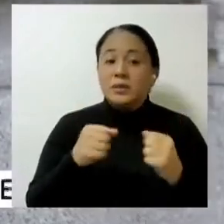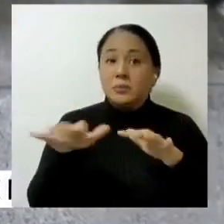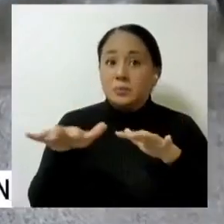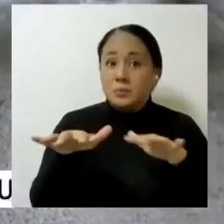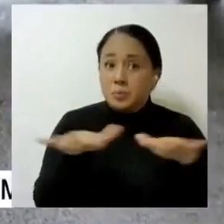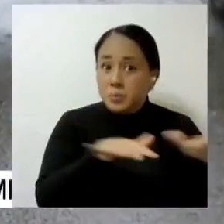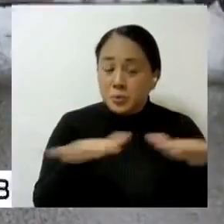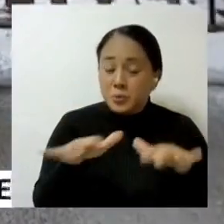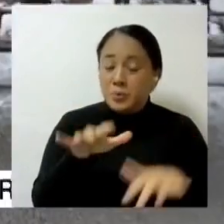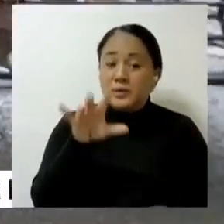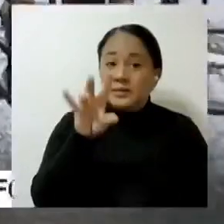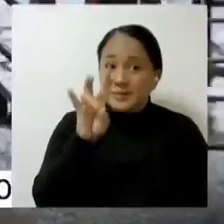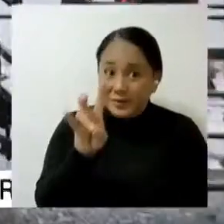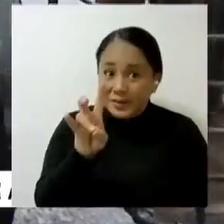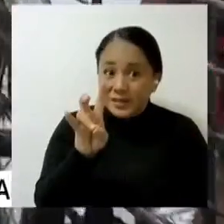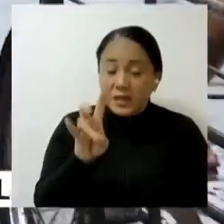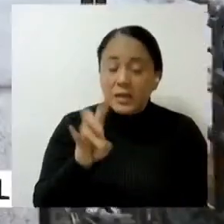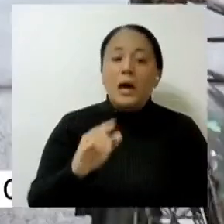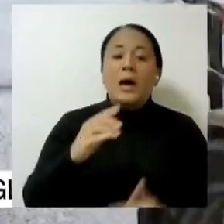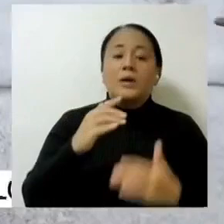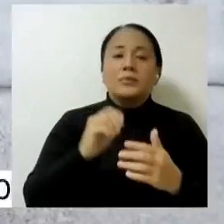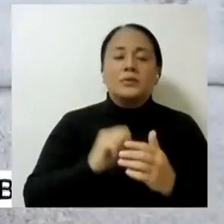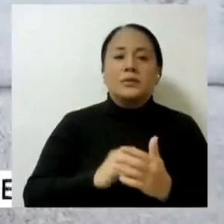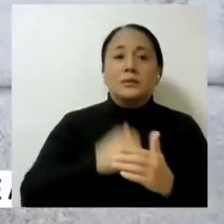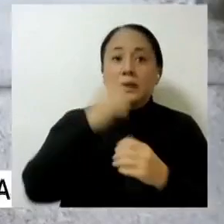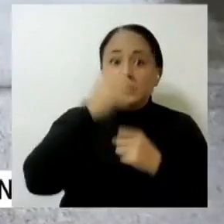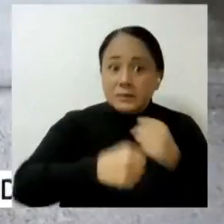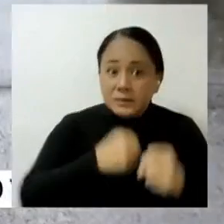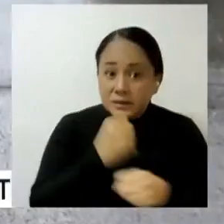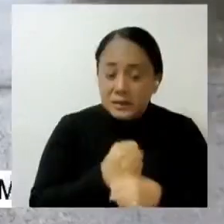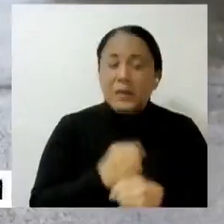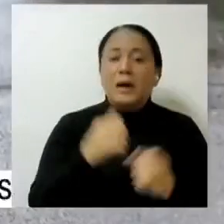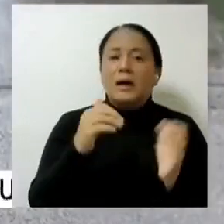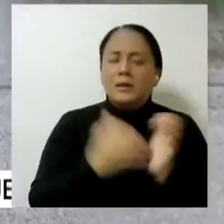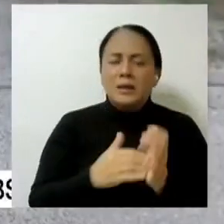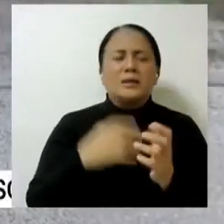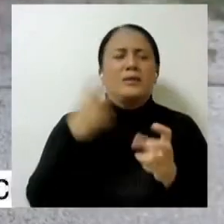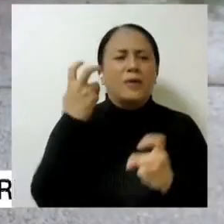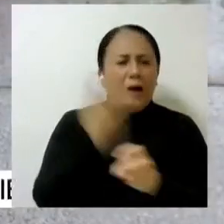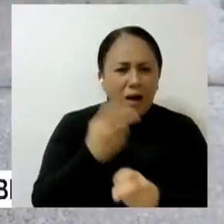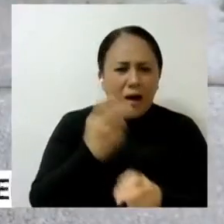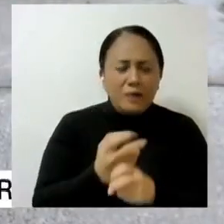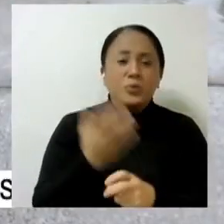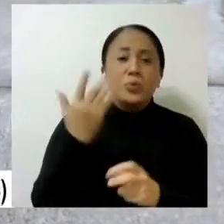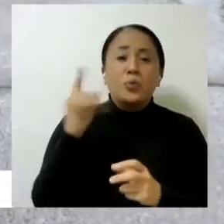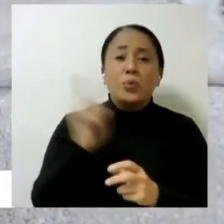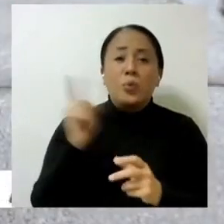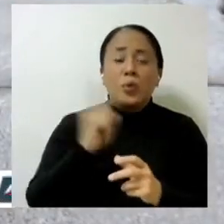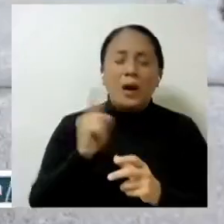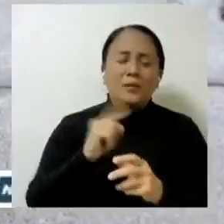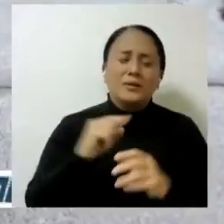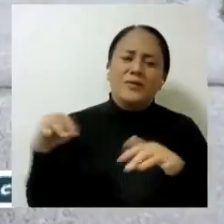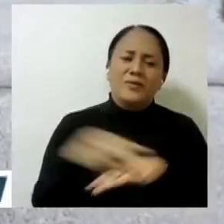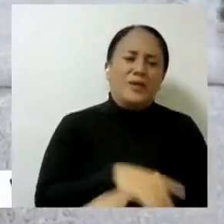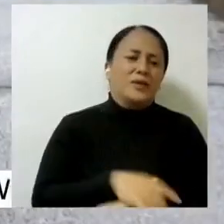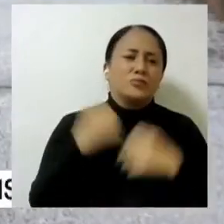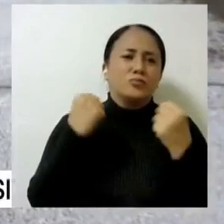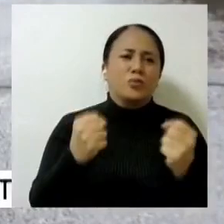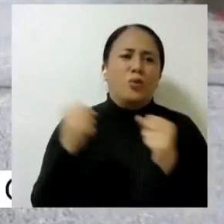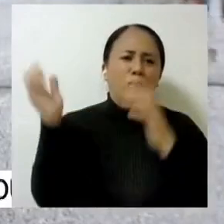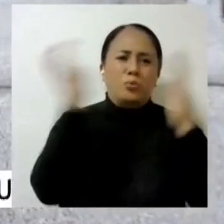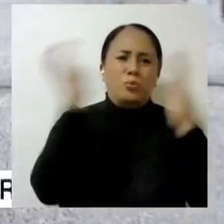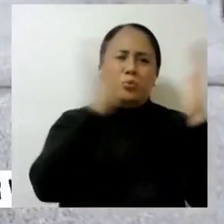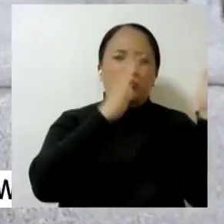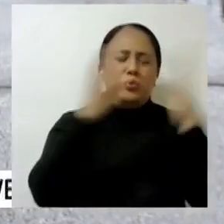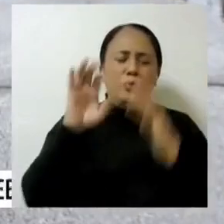residents here are facing difficulties again, this time with the effects of Super Typhoon Egay. Now, aside from the relief packs from